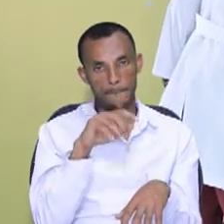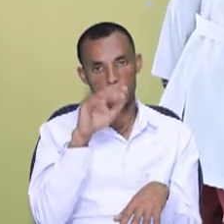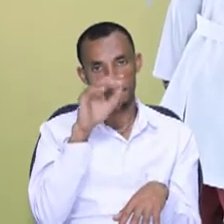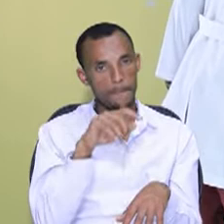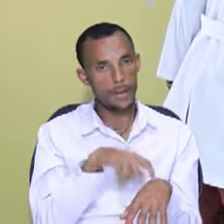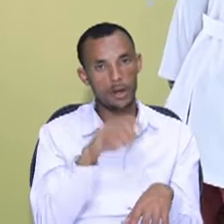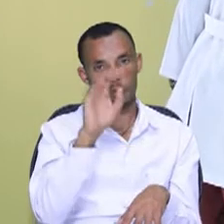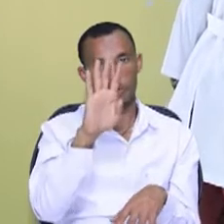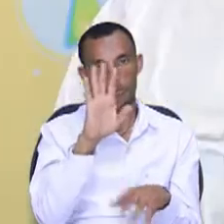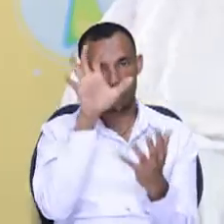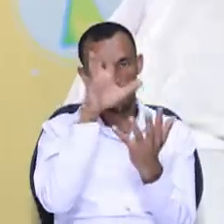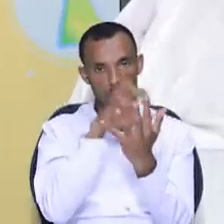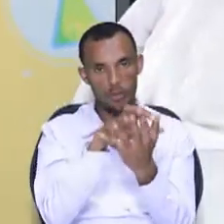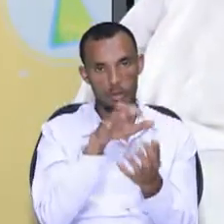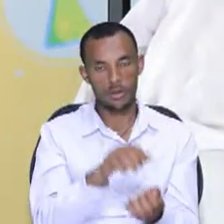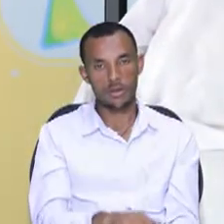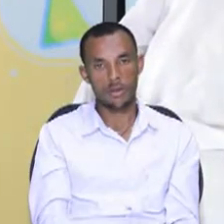contains